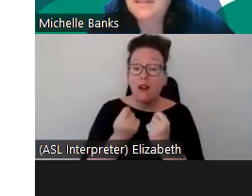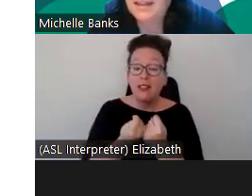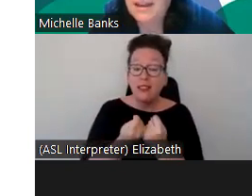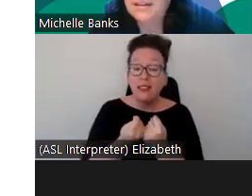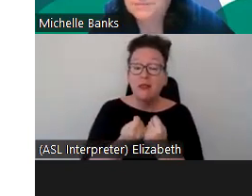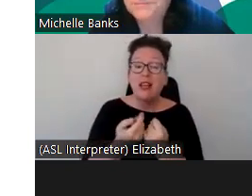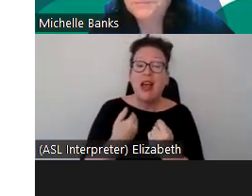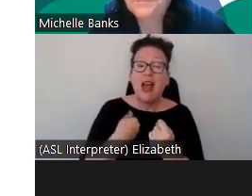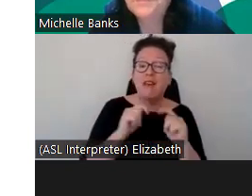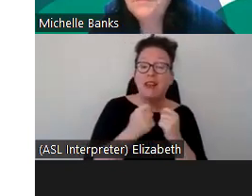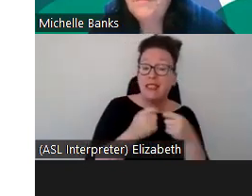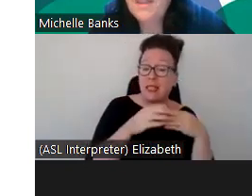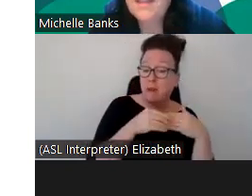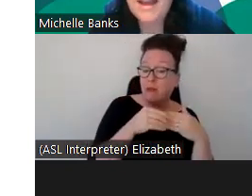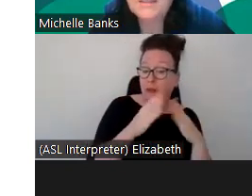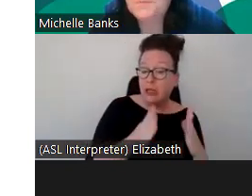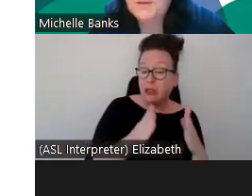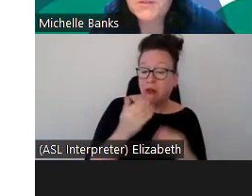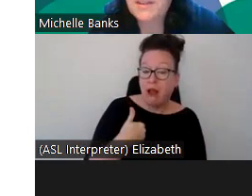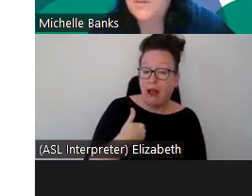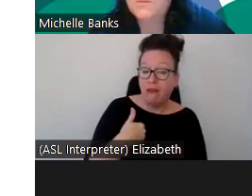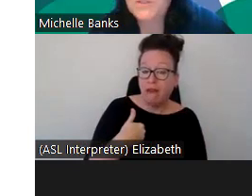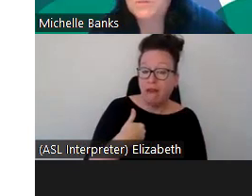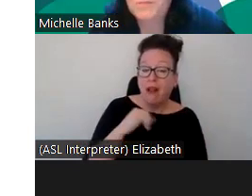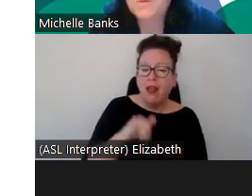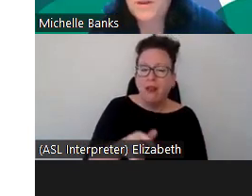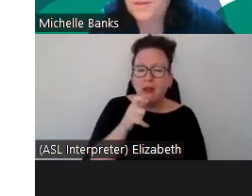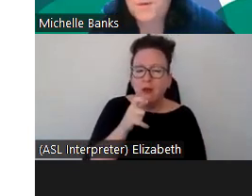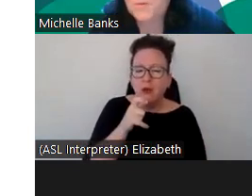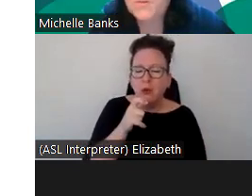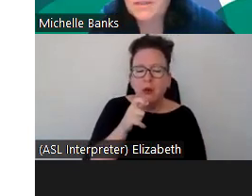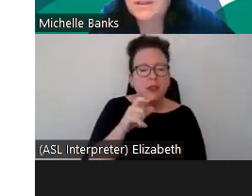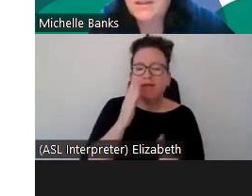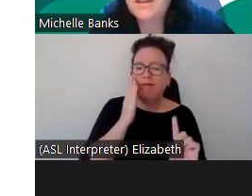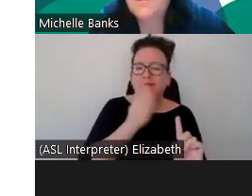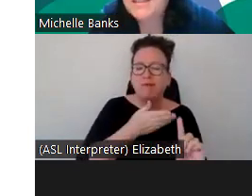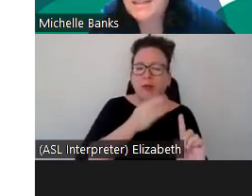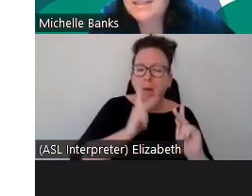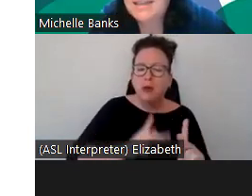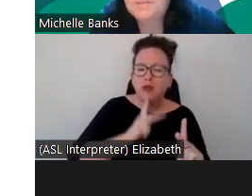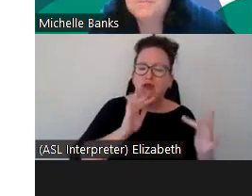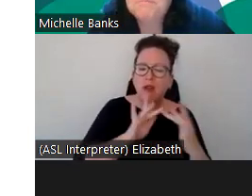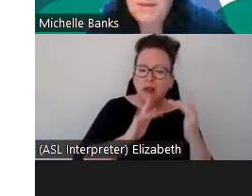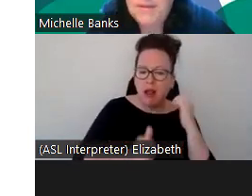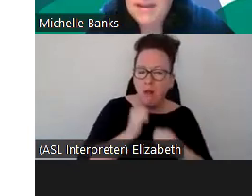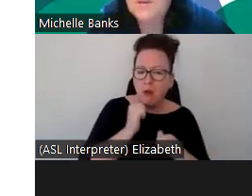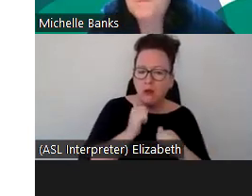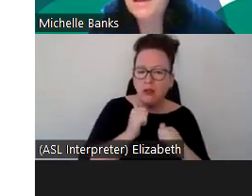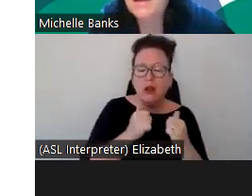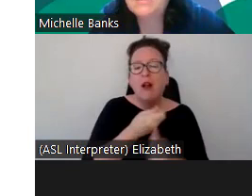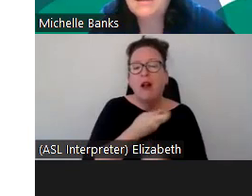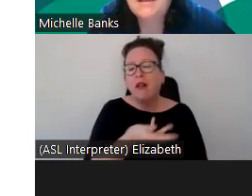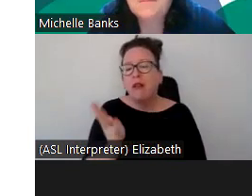team lead, and that's the person that you just speak with the most. The rest of the team might be